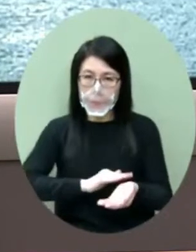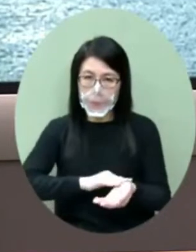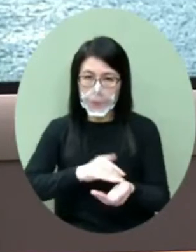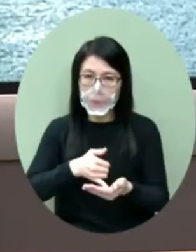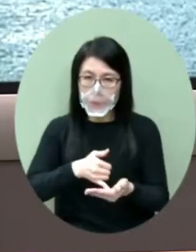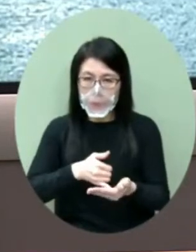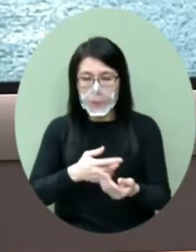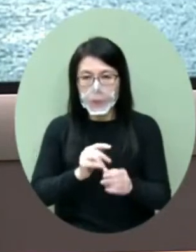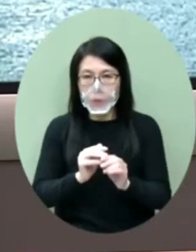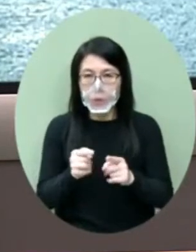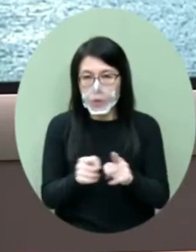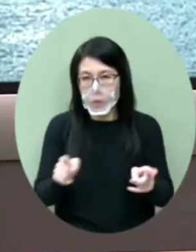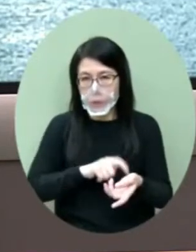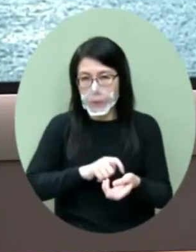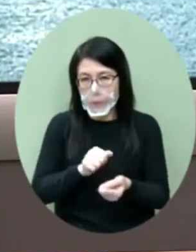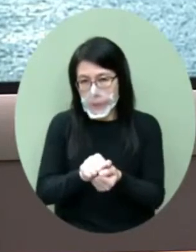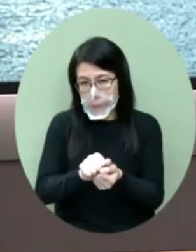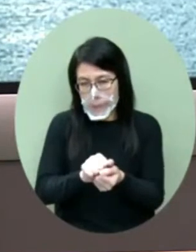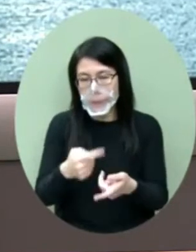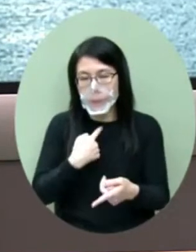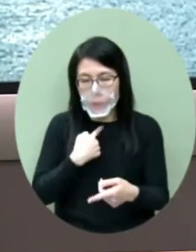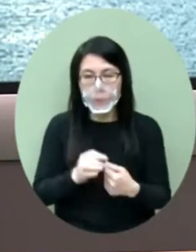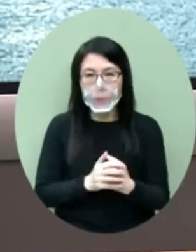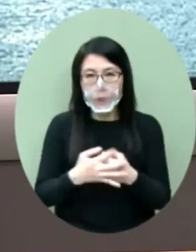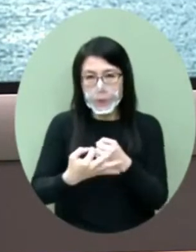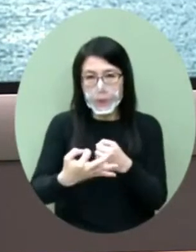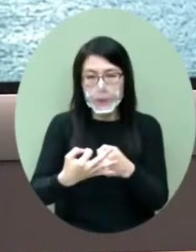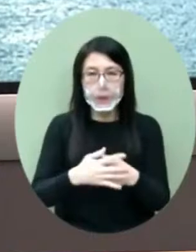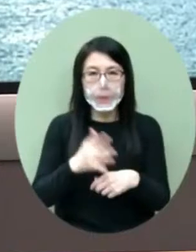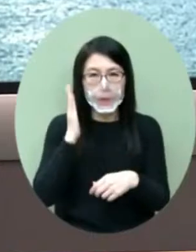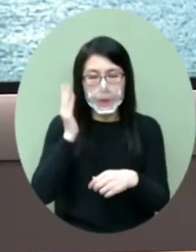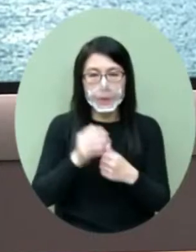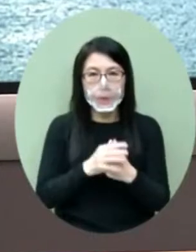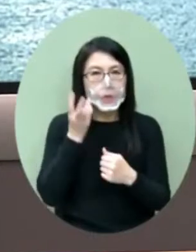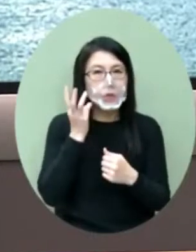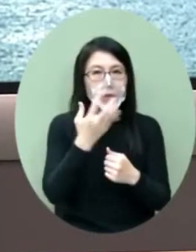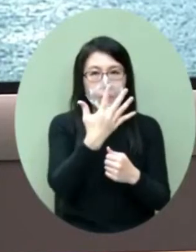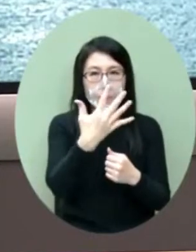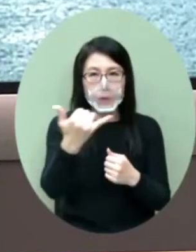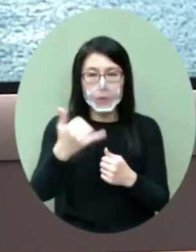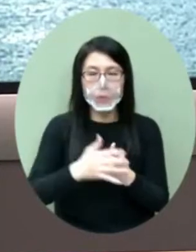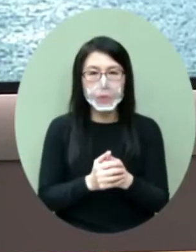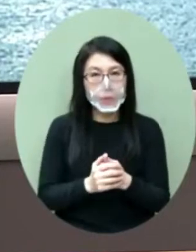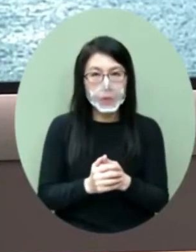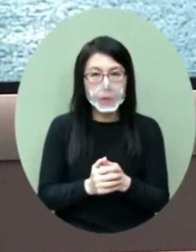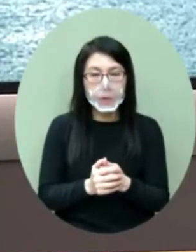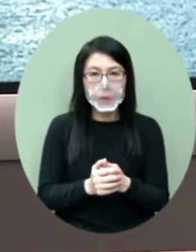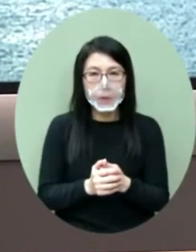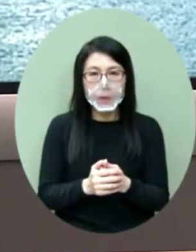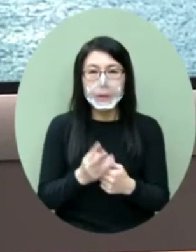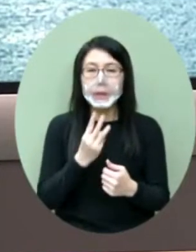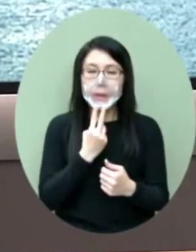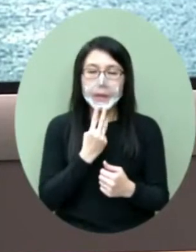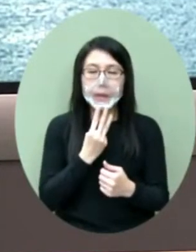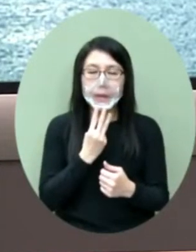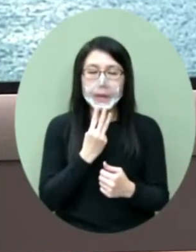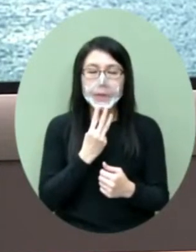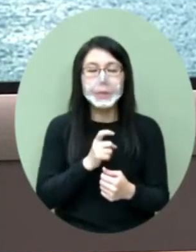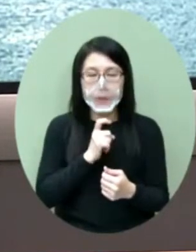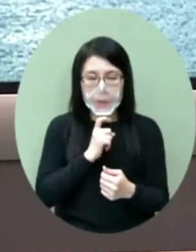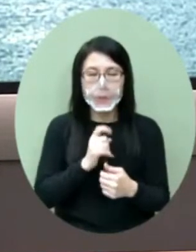suffering from renal failure and relying on the renal dialysis on the long term. The other one is a 56-year-old